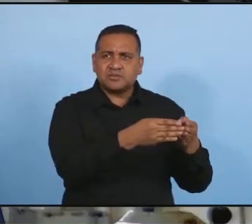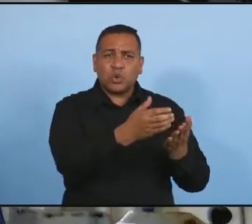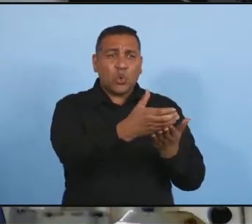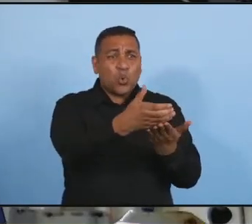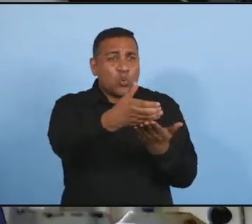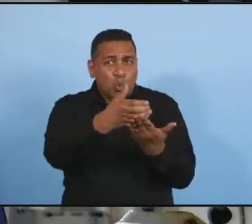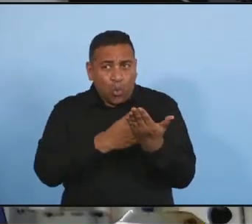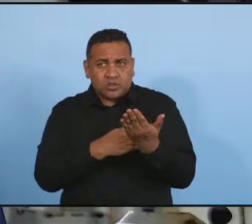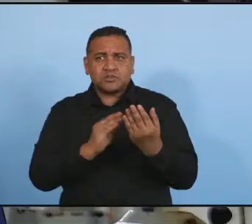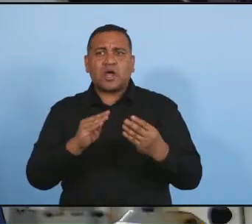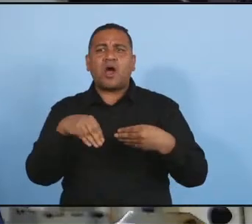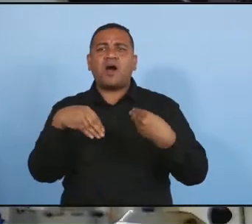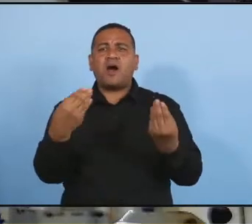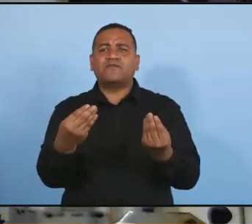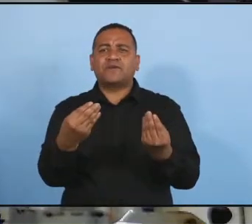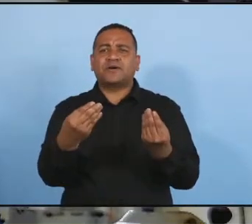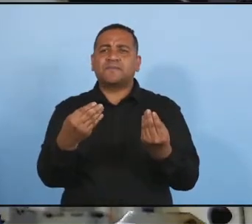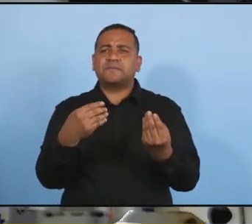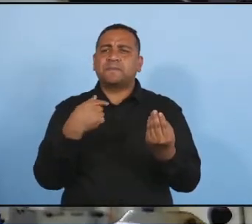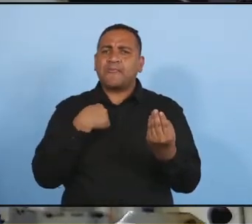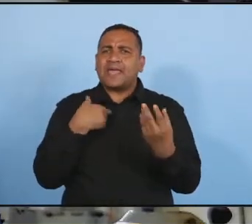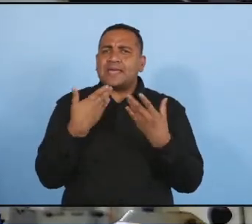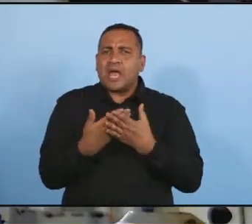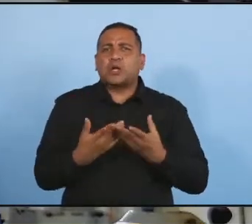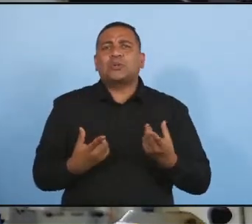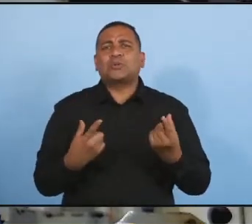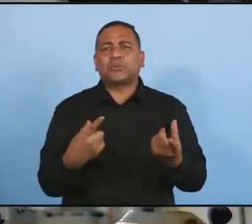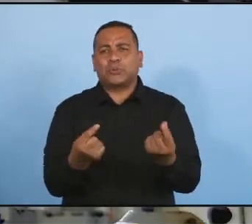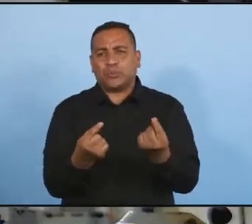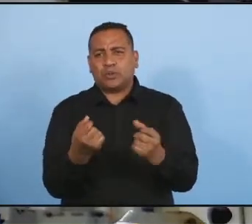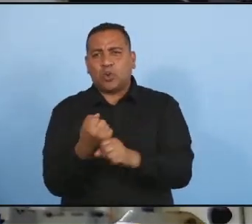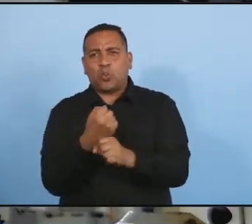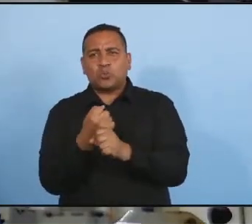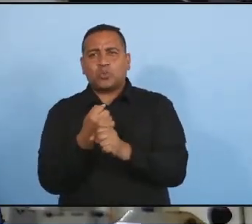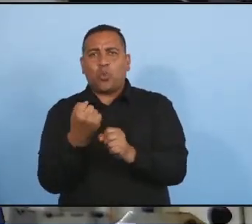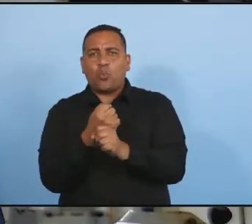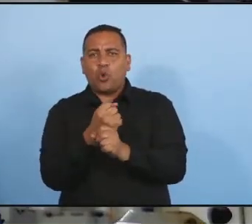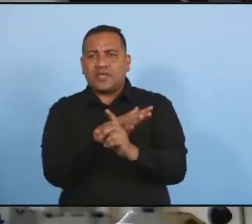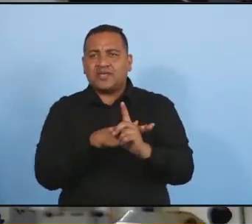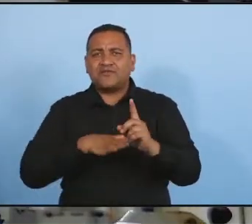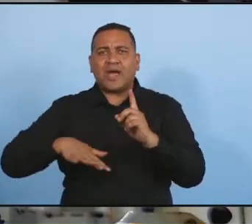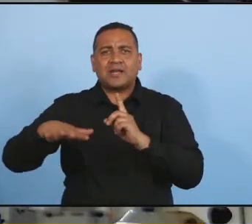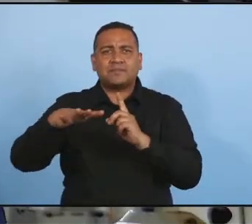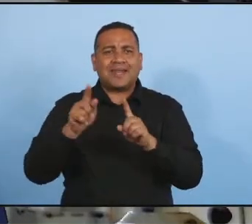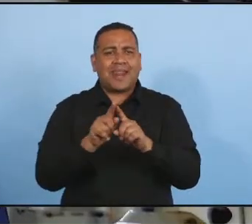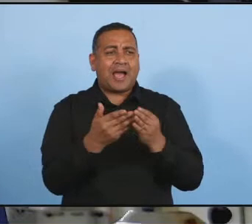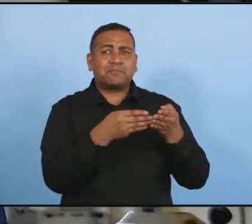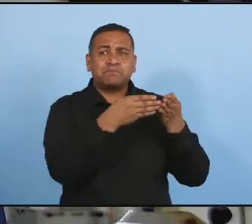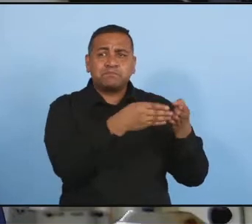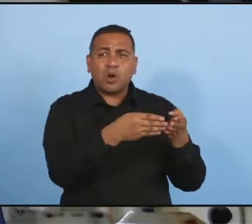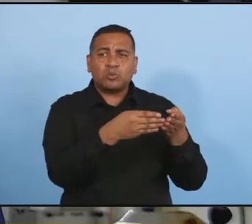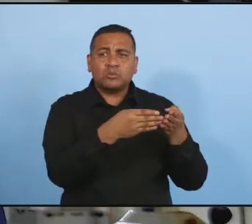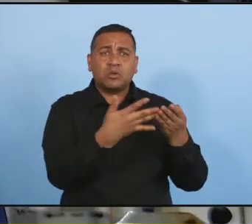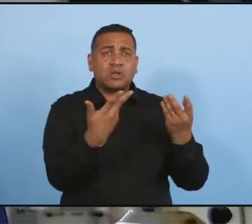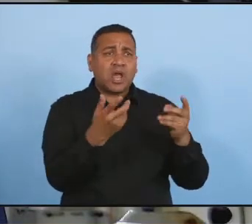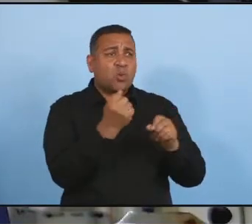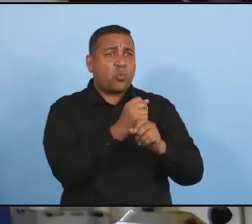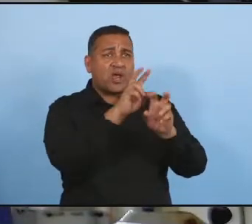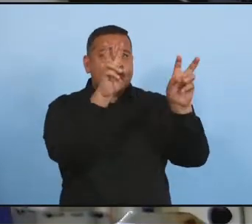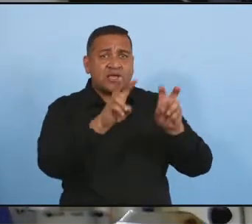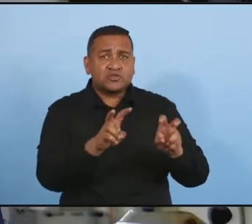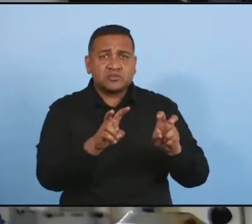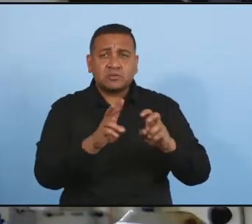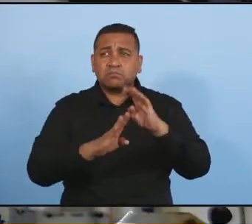actually do these courses, working on a ships, doing hydraulics. I am amazed. I'm totally amazed, and I'm quite